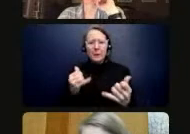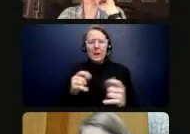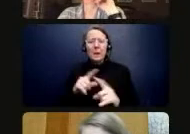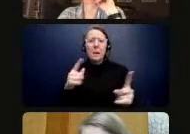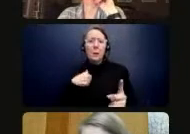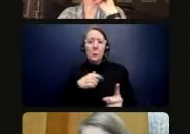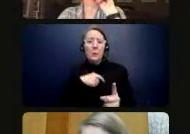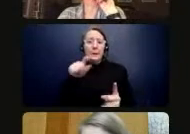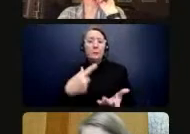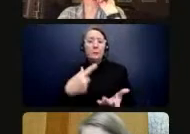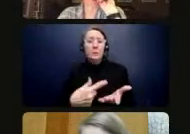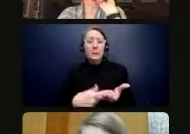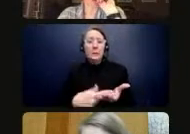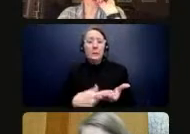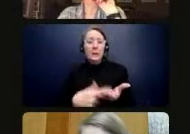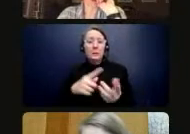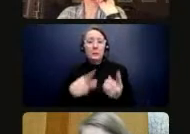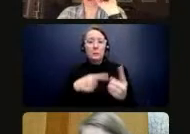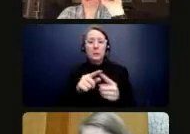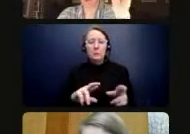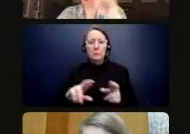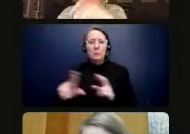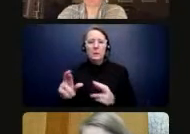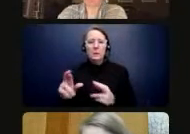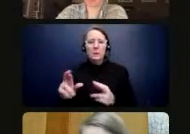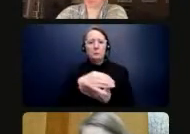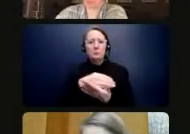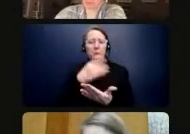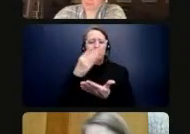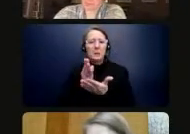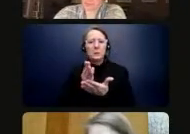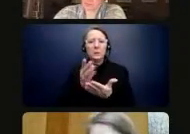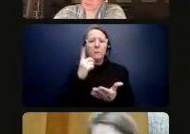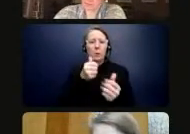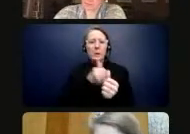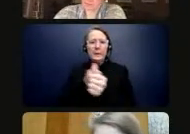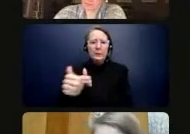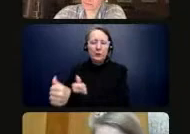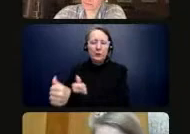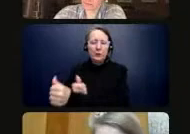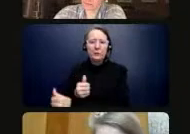have to when we get to the budgetary situation.